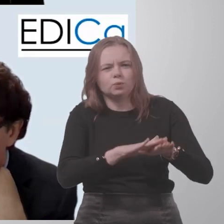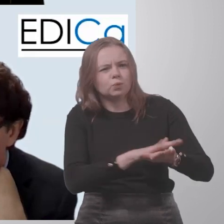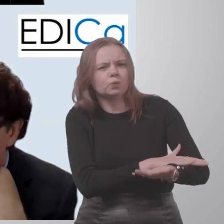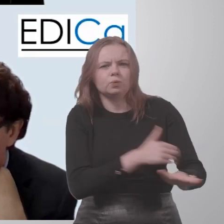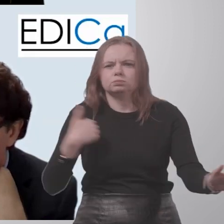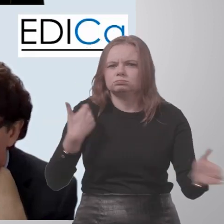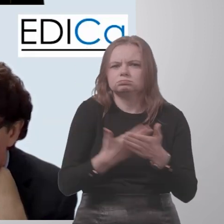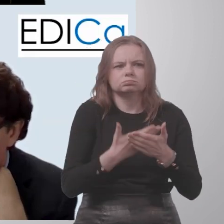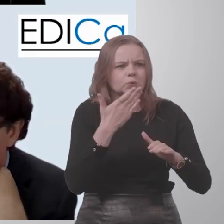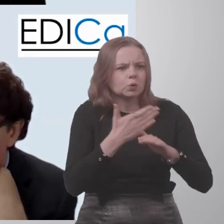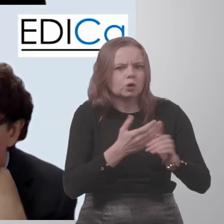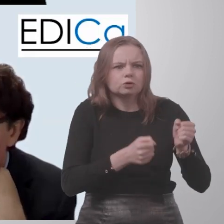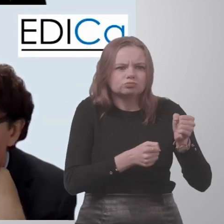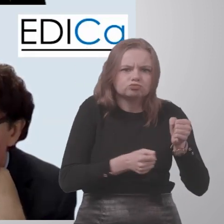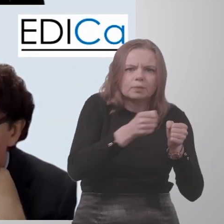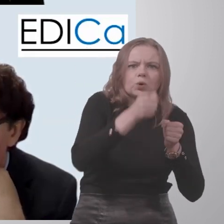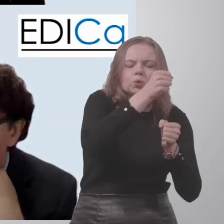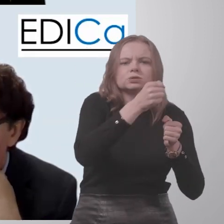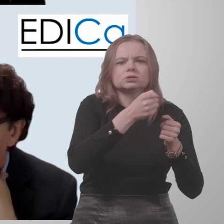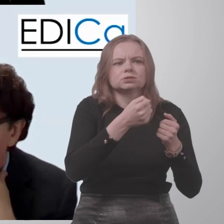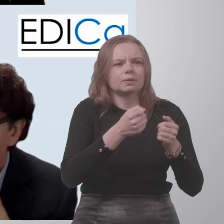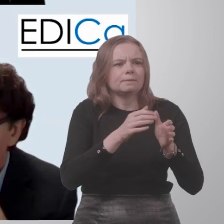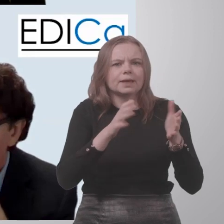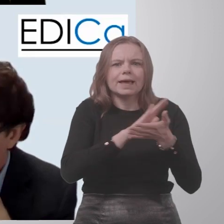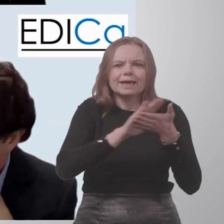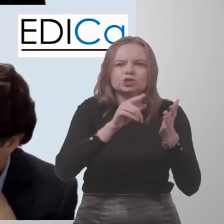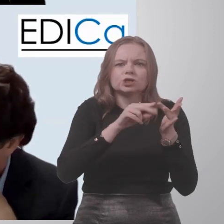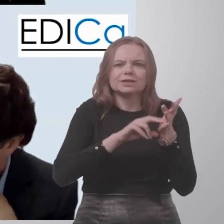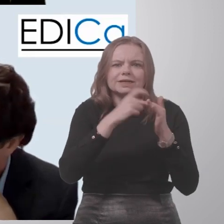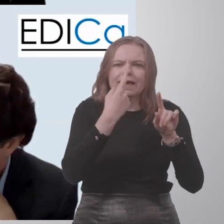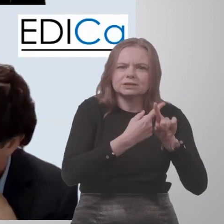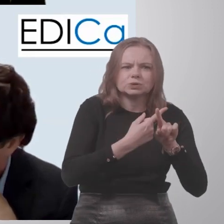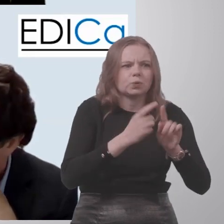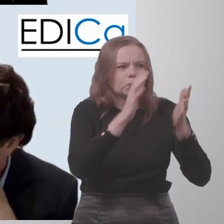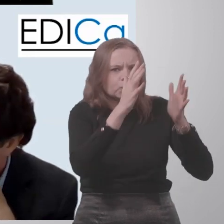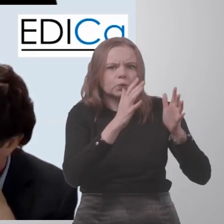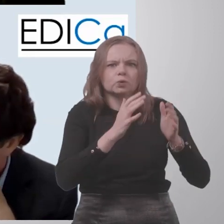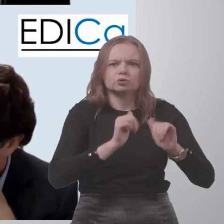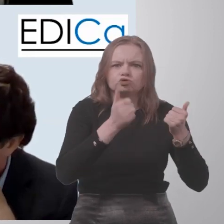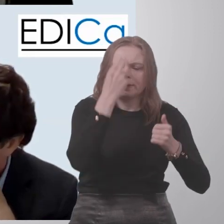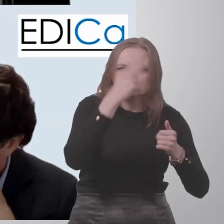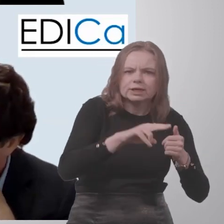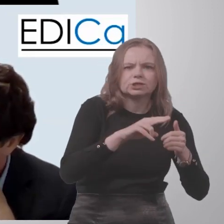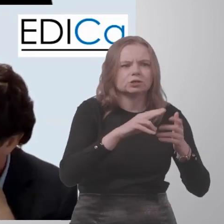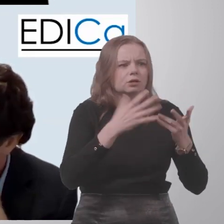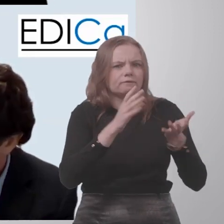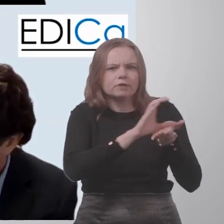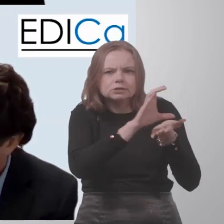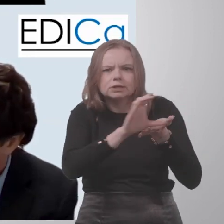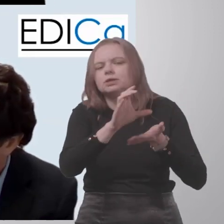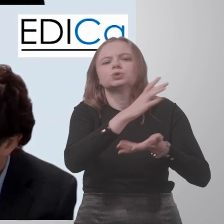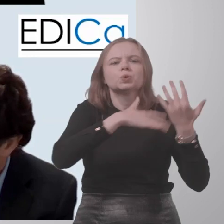H index and the kind of reputation which might earn you funding and social network and so on. And so the challenge is trying to connect